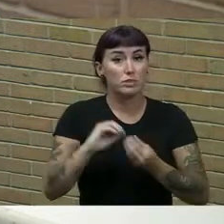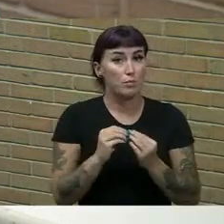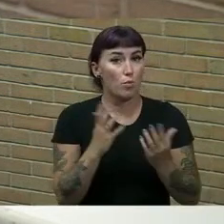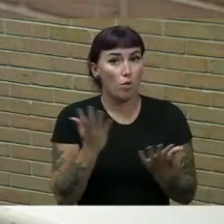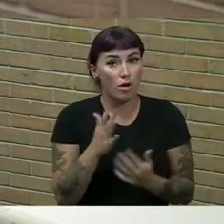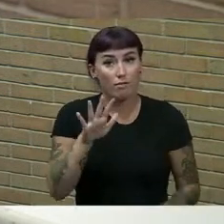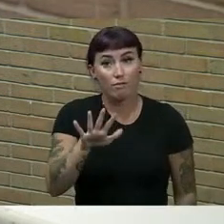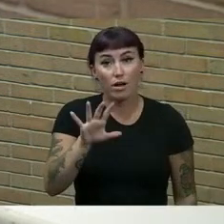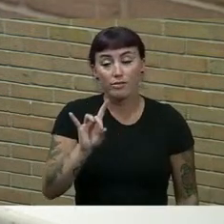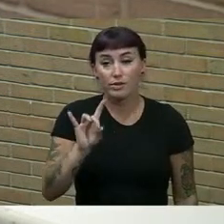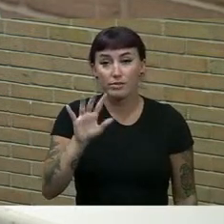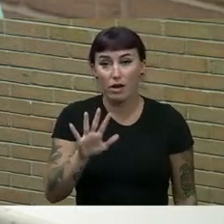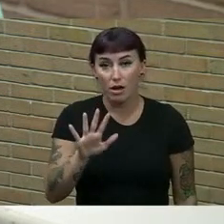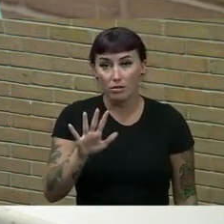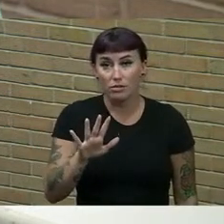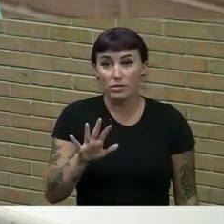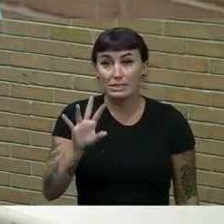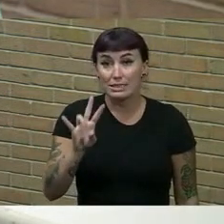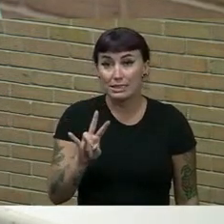is